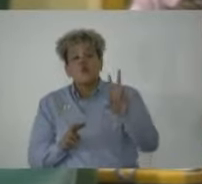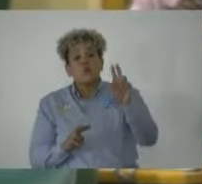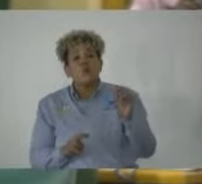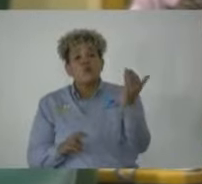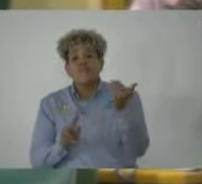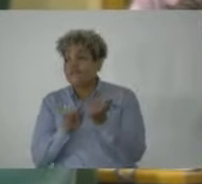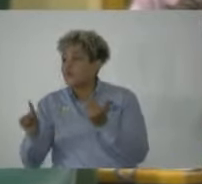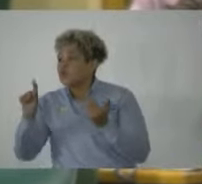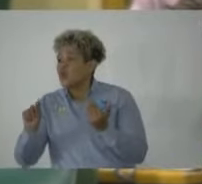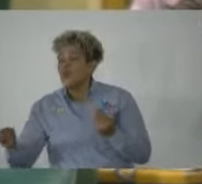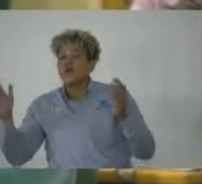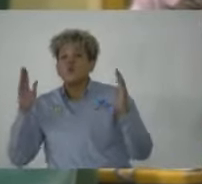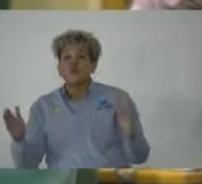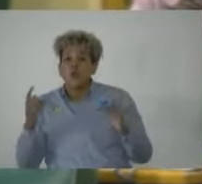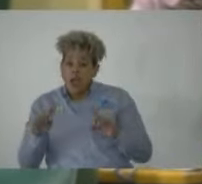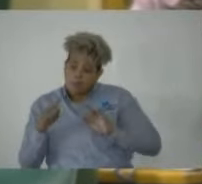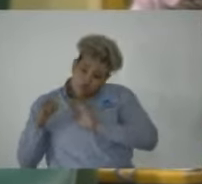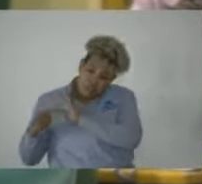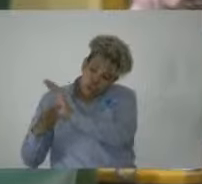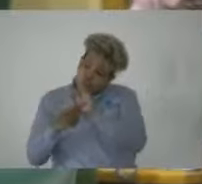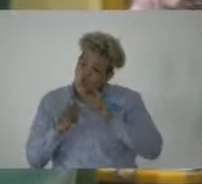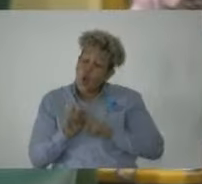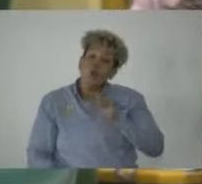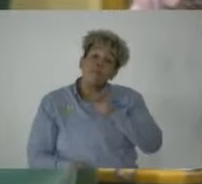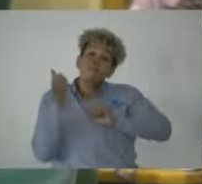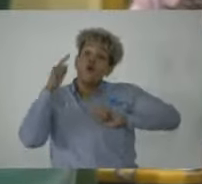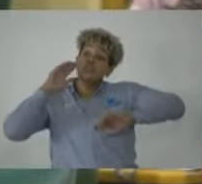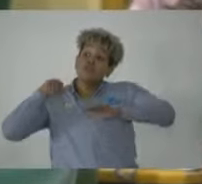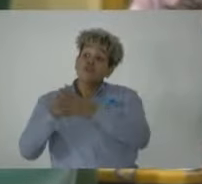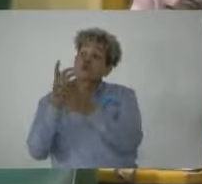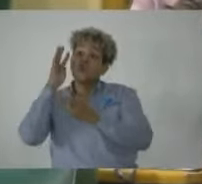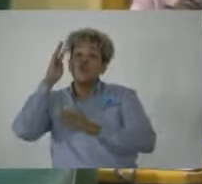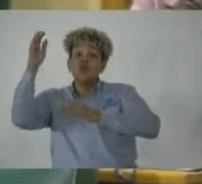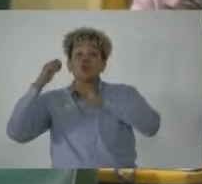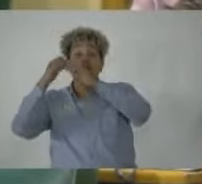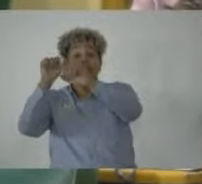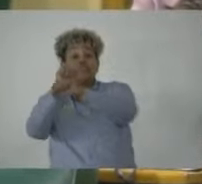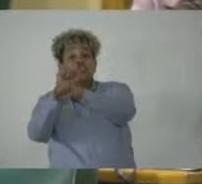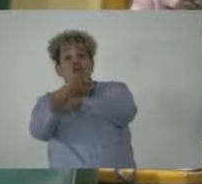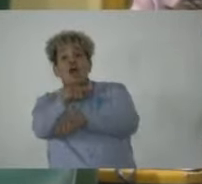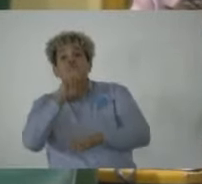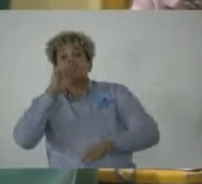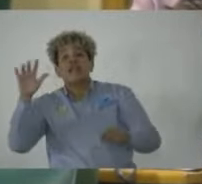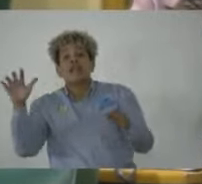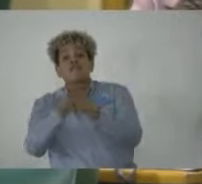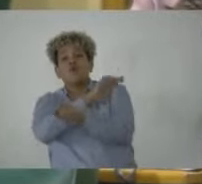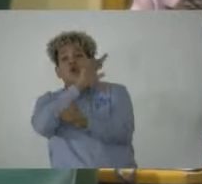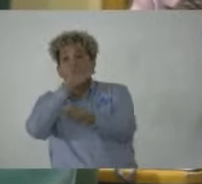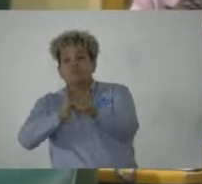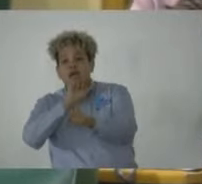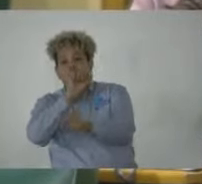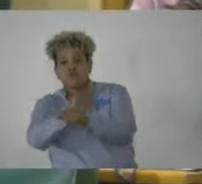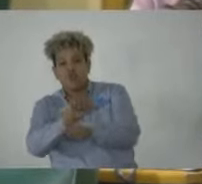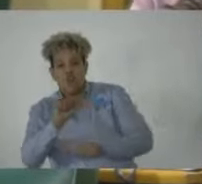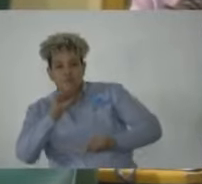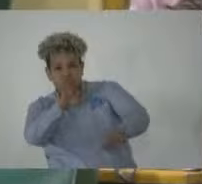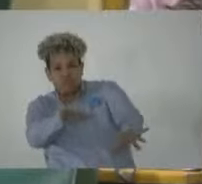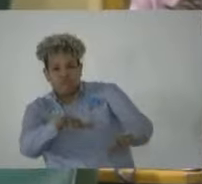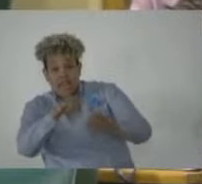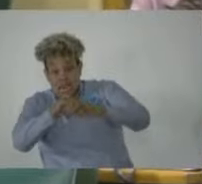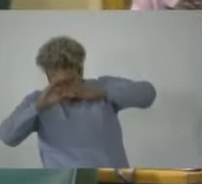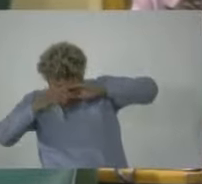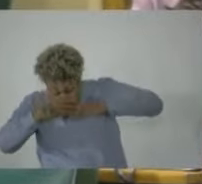and 2022 shows that most of the newly created jobs have been full-time jobs. In